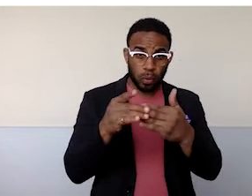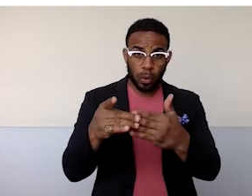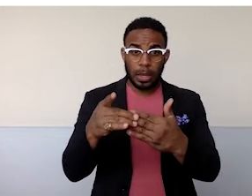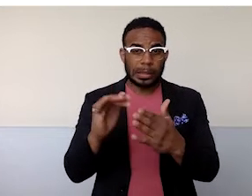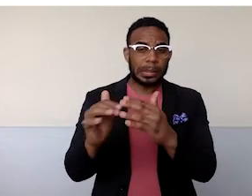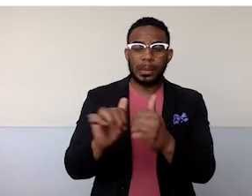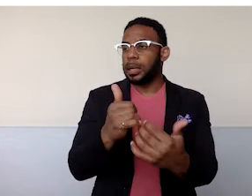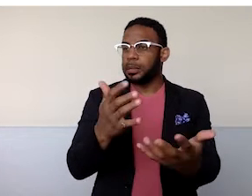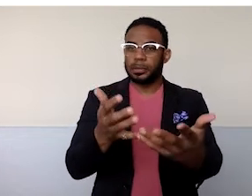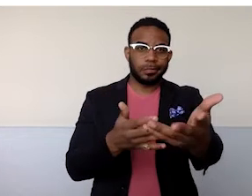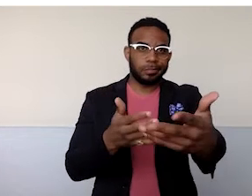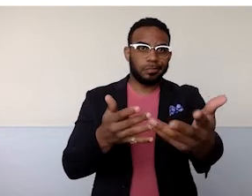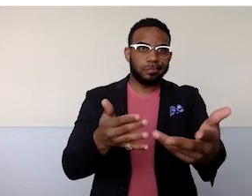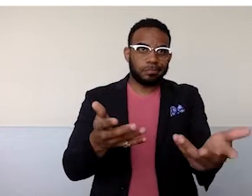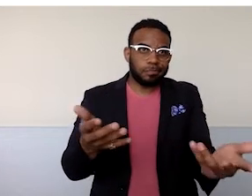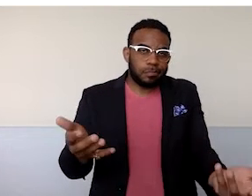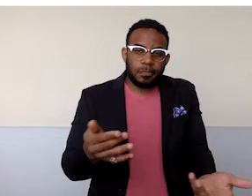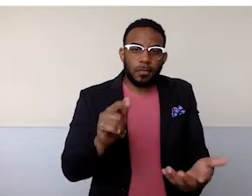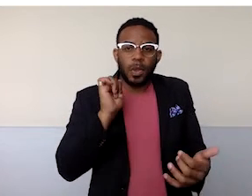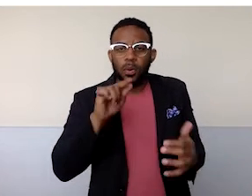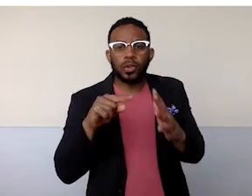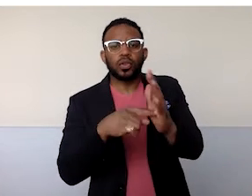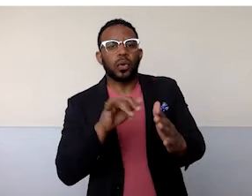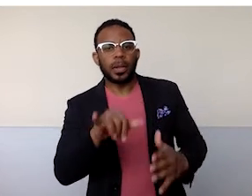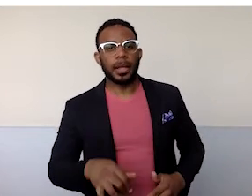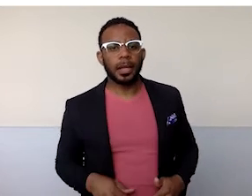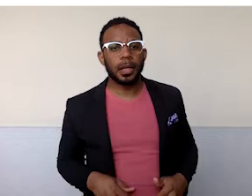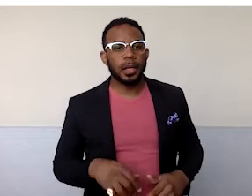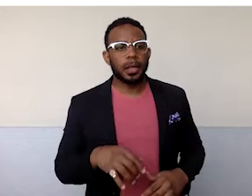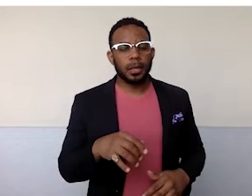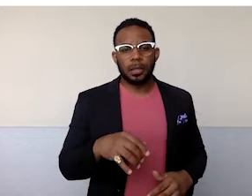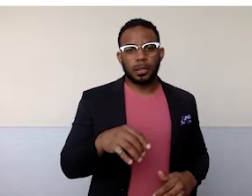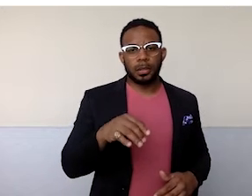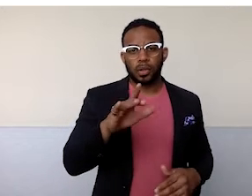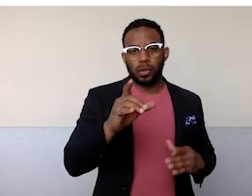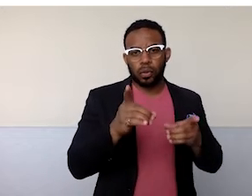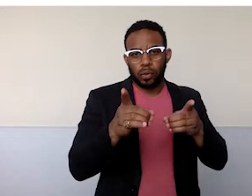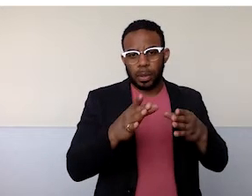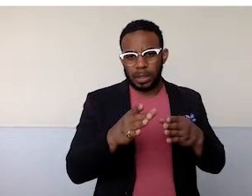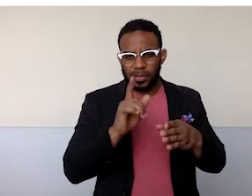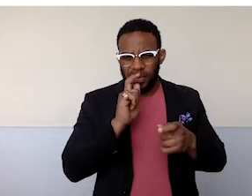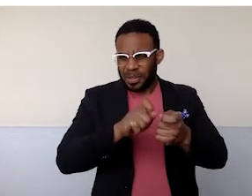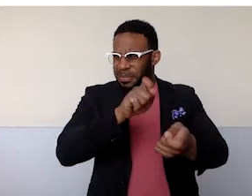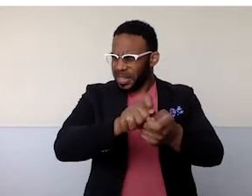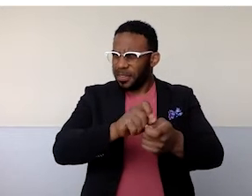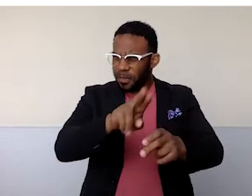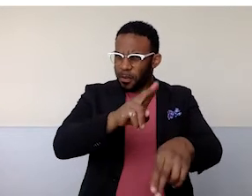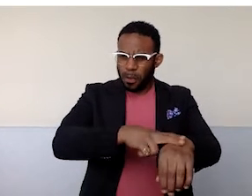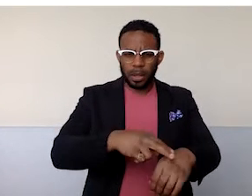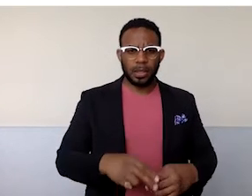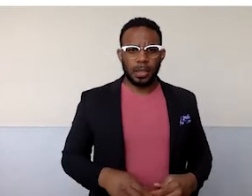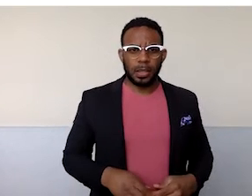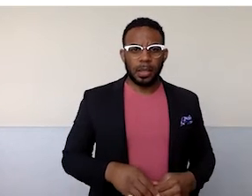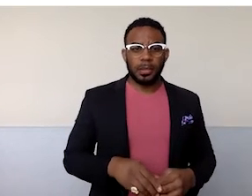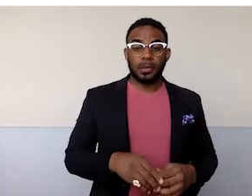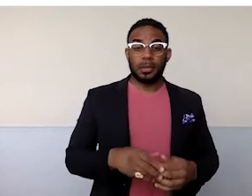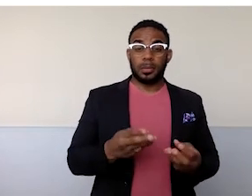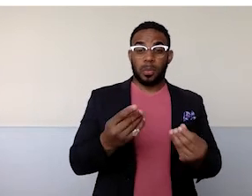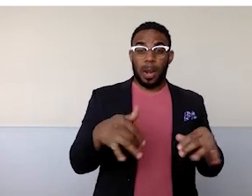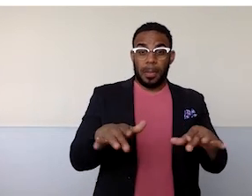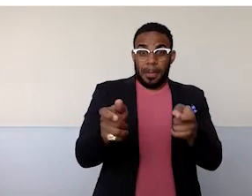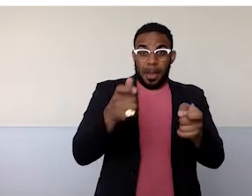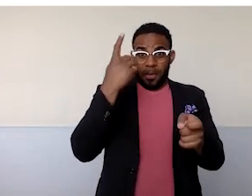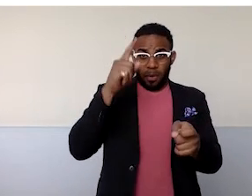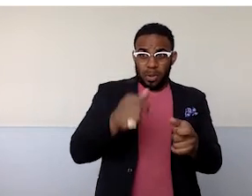so, you want to ensure that URL redirection is really specific and then it's properly managed for